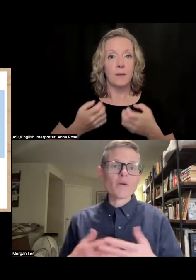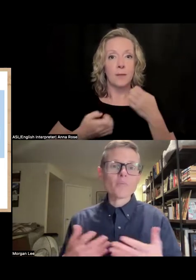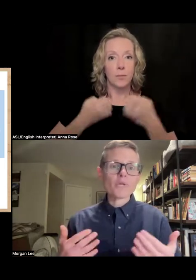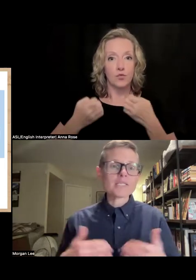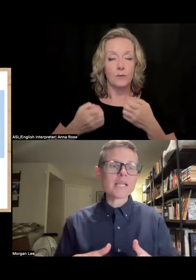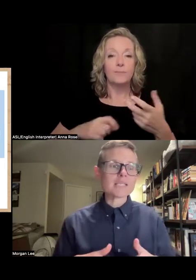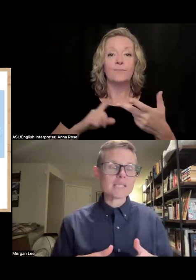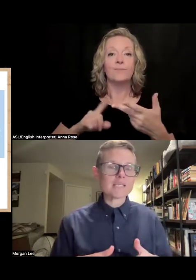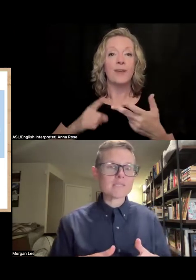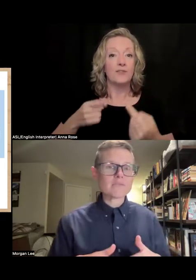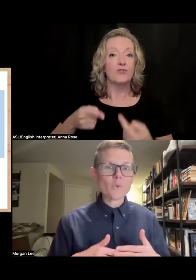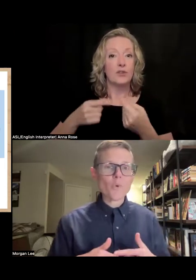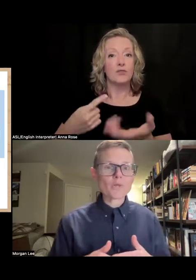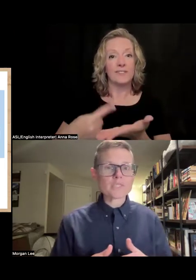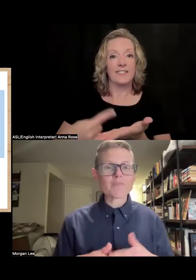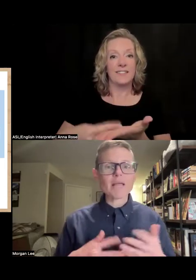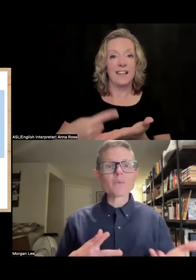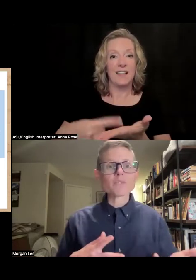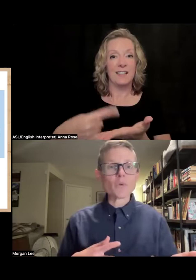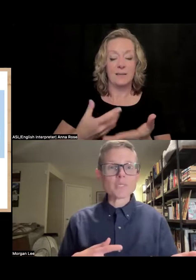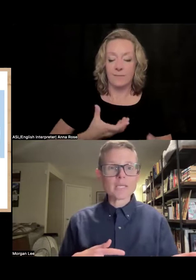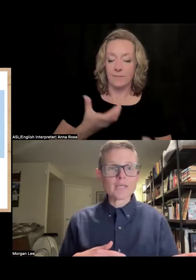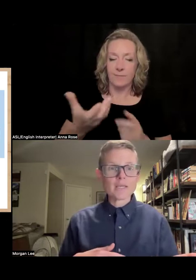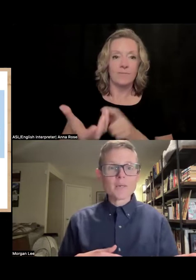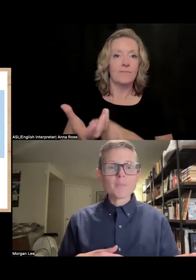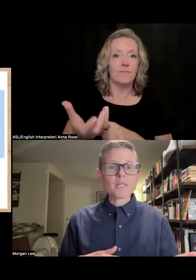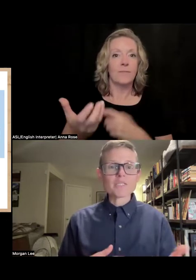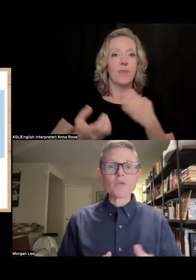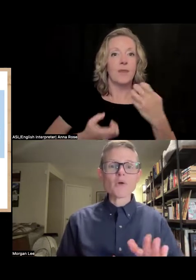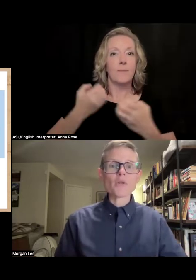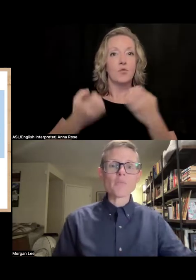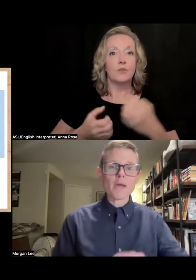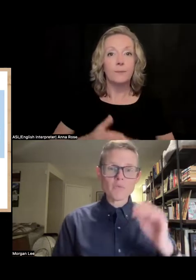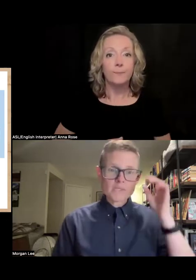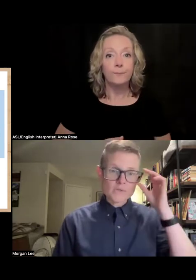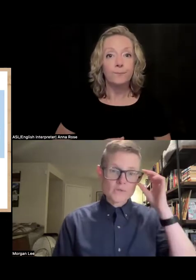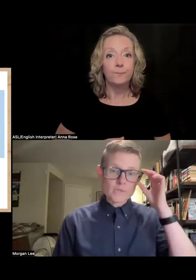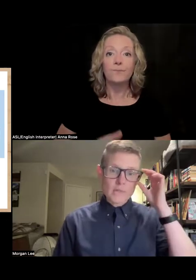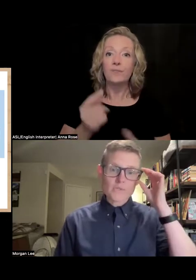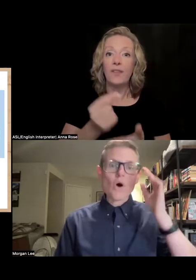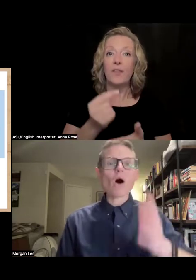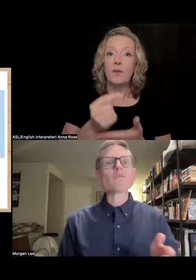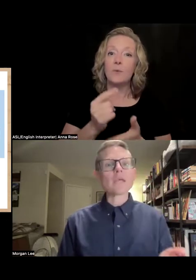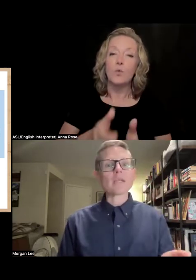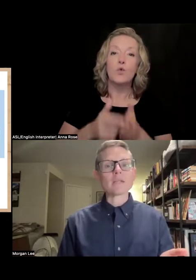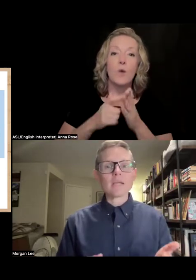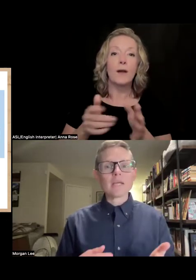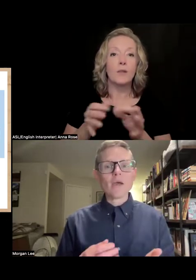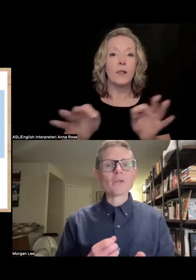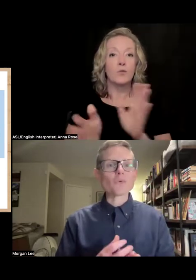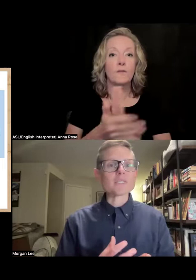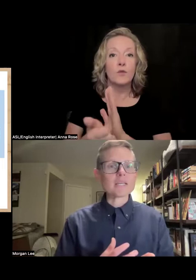In therapeutic settings, it's so important to have language fluency, but it's been noted by researchers that there's